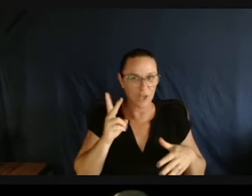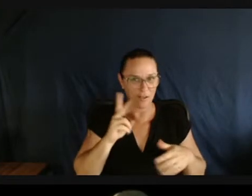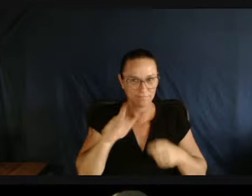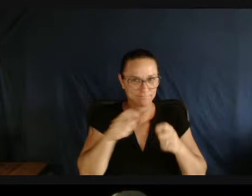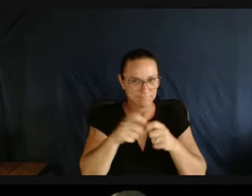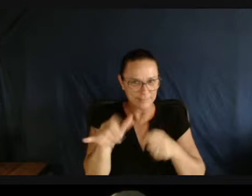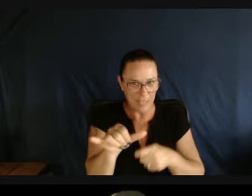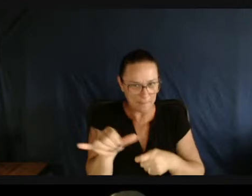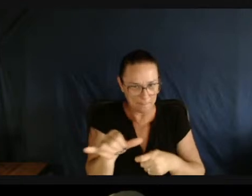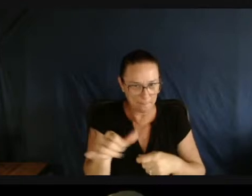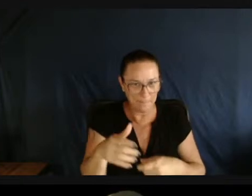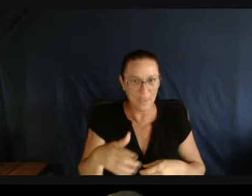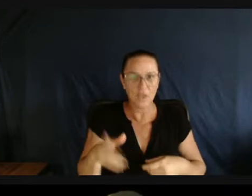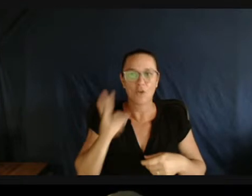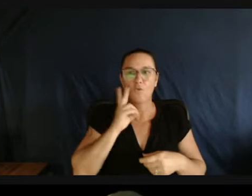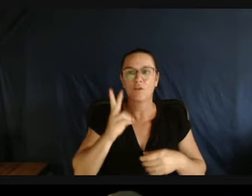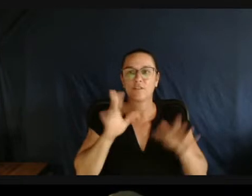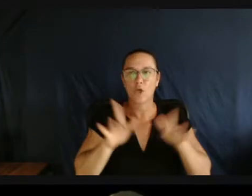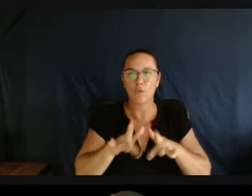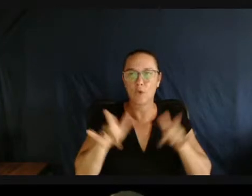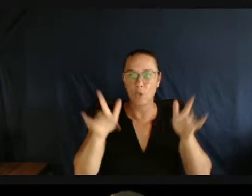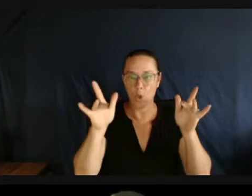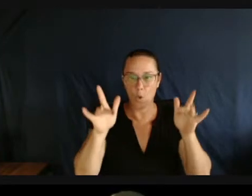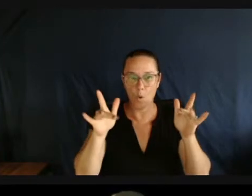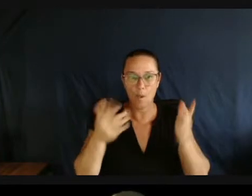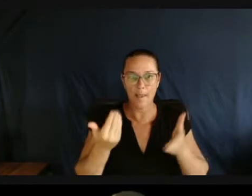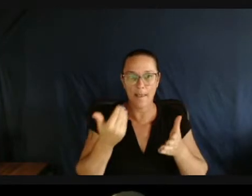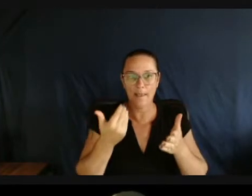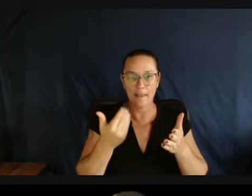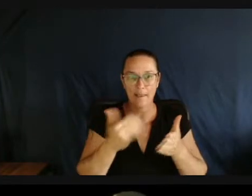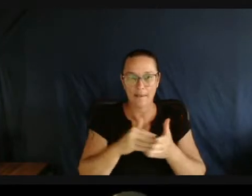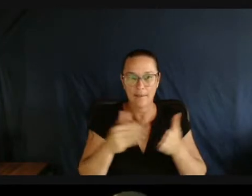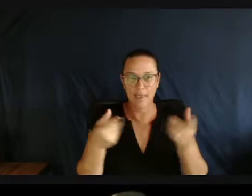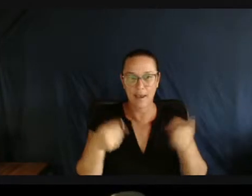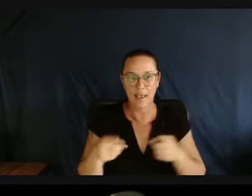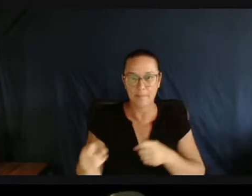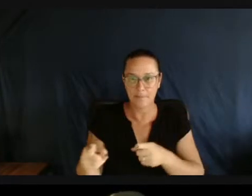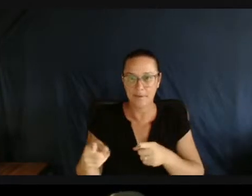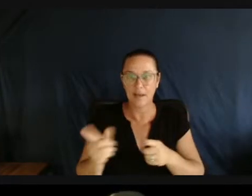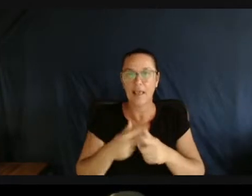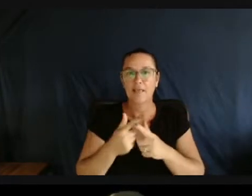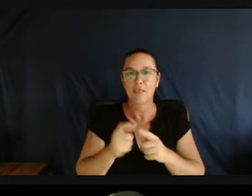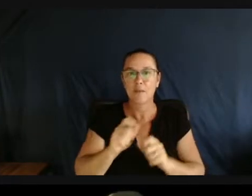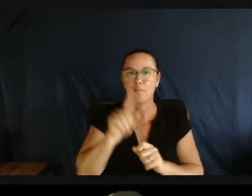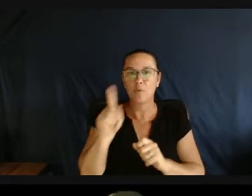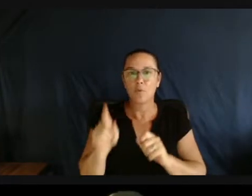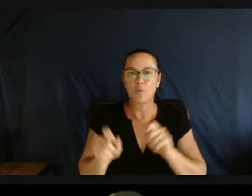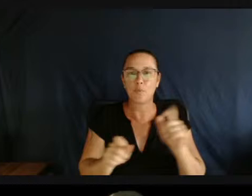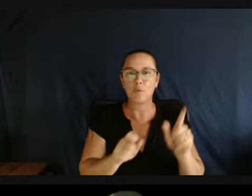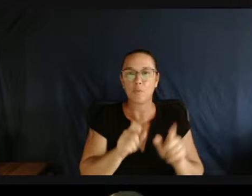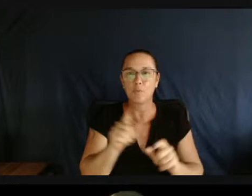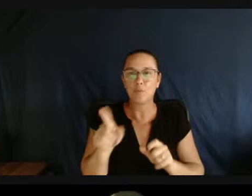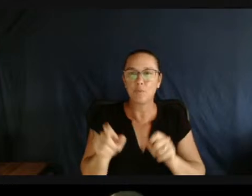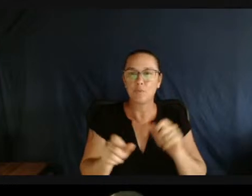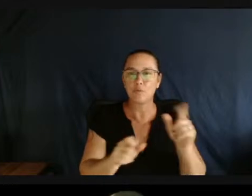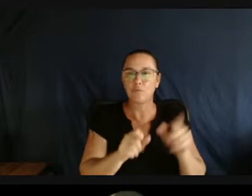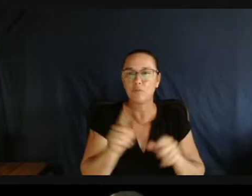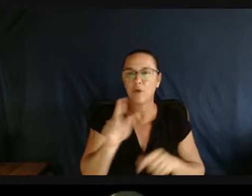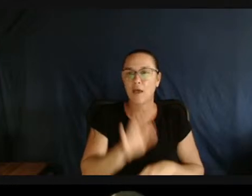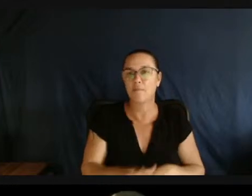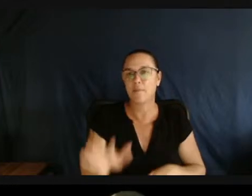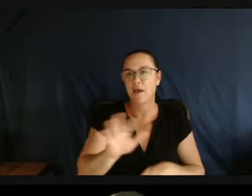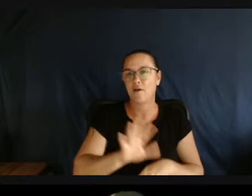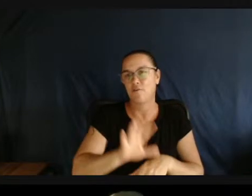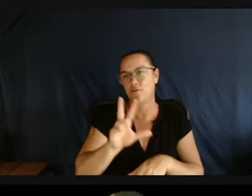saw glow coming in, then spattering, beginning around 5:20